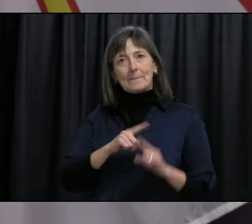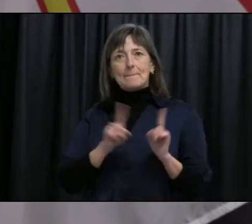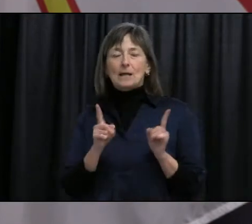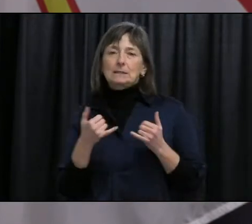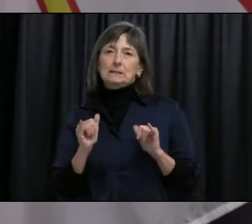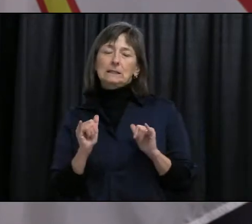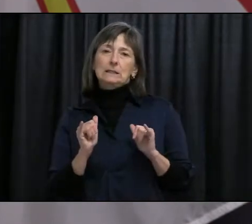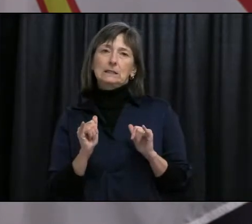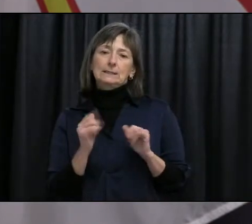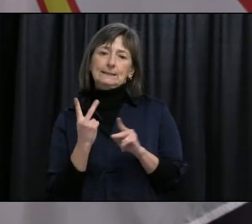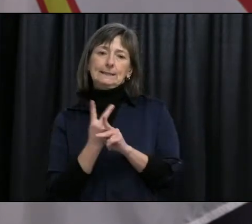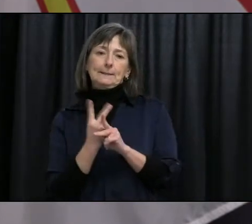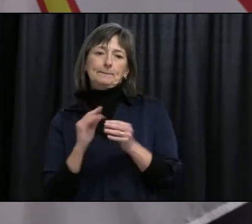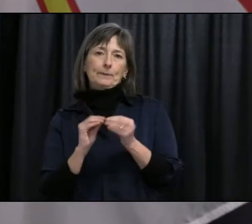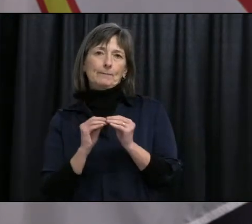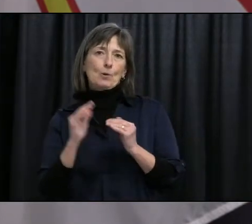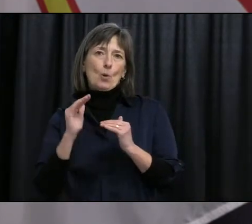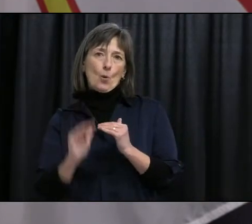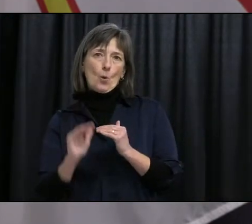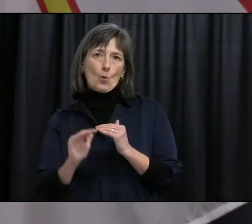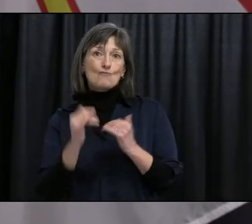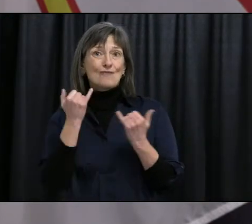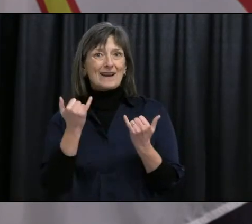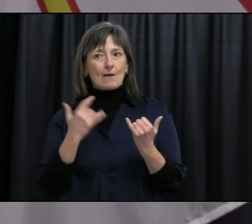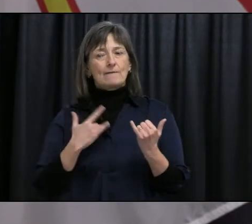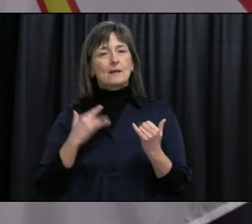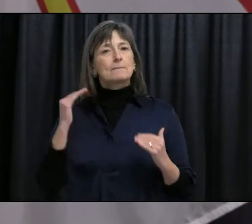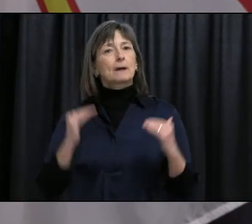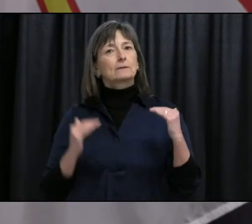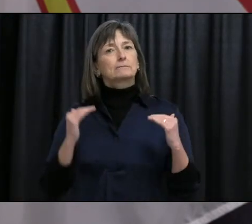capacity, and we feel that we've struck that balance right now.